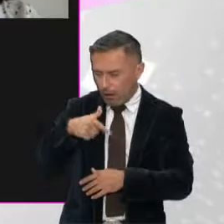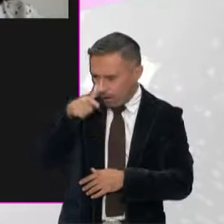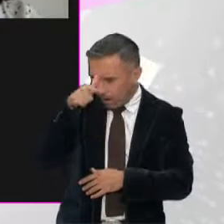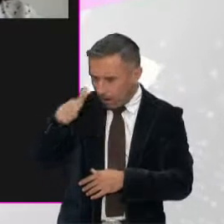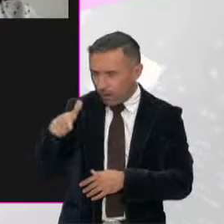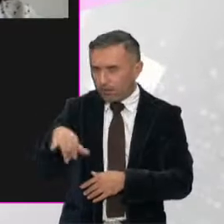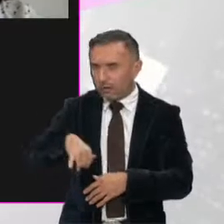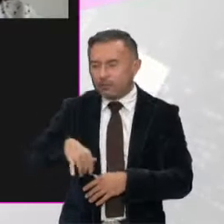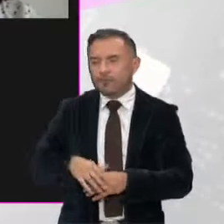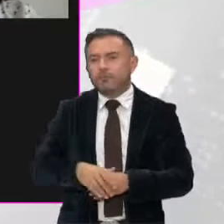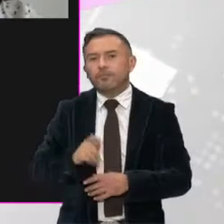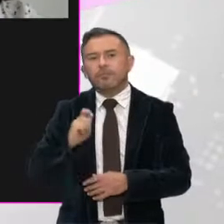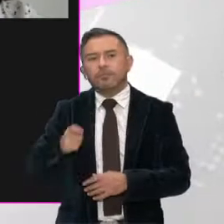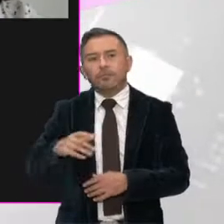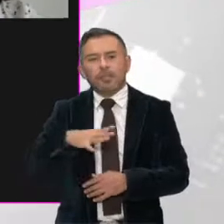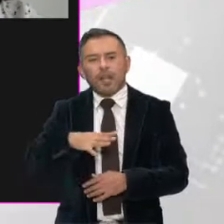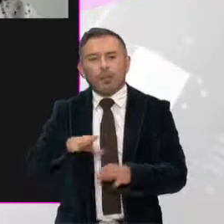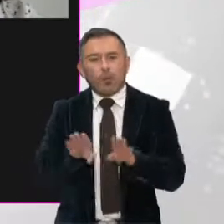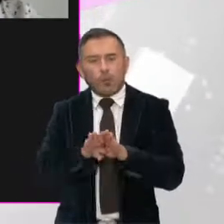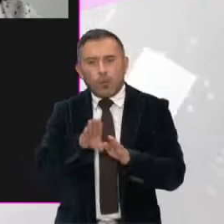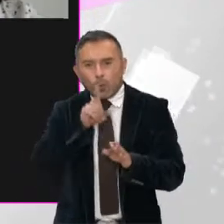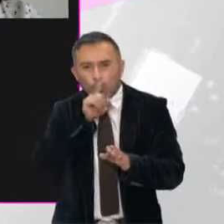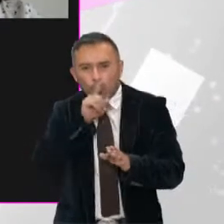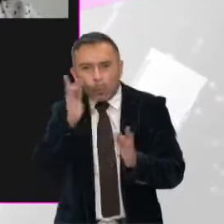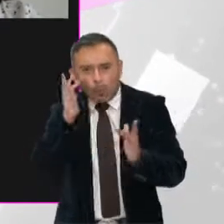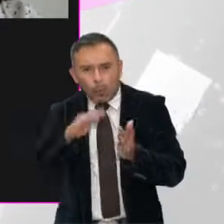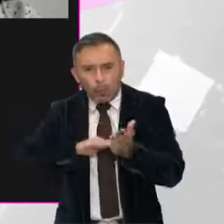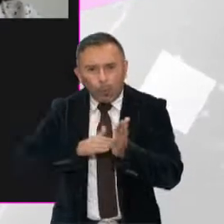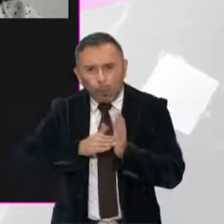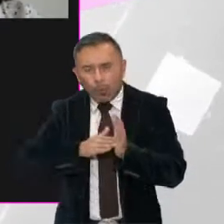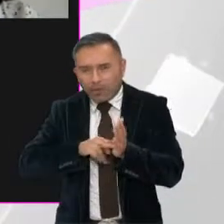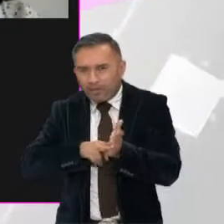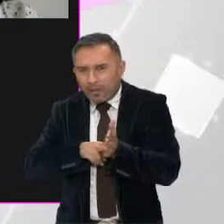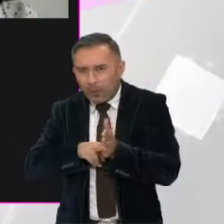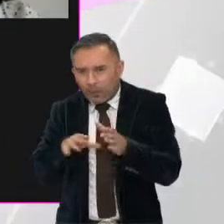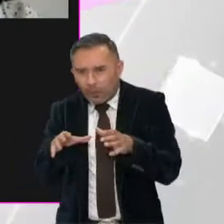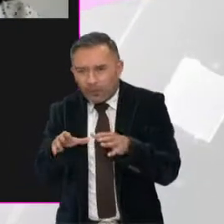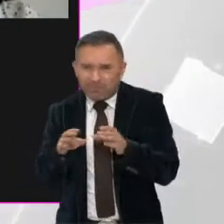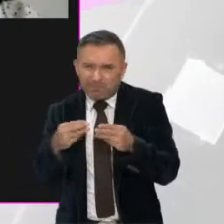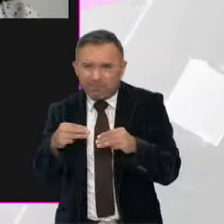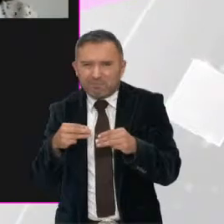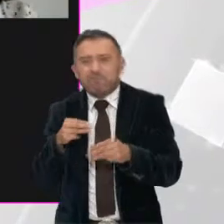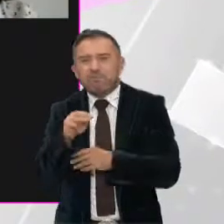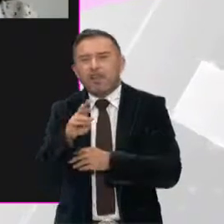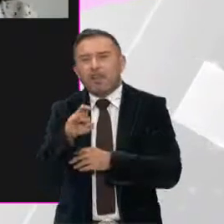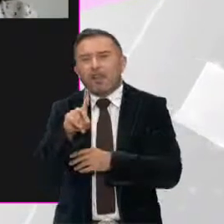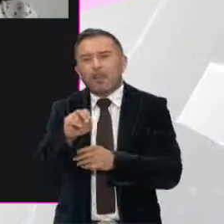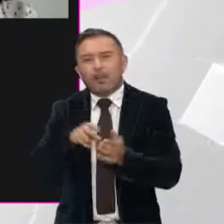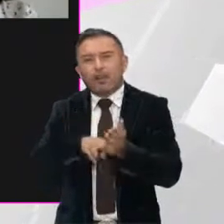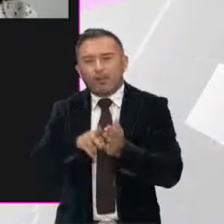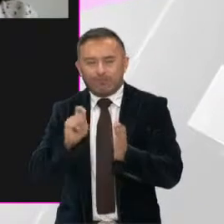of Bolivia, it doesn't have any symptoms like the black market of